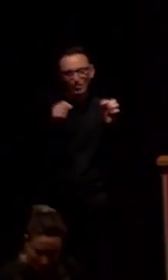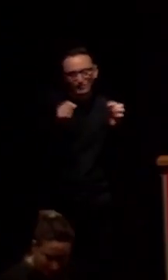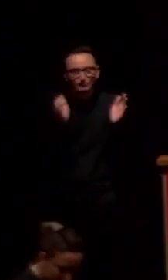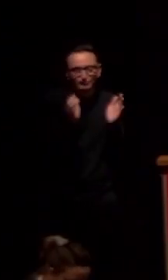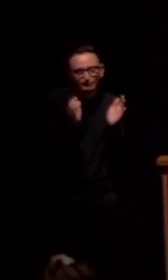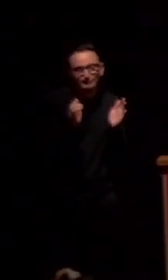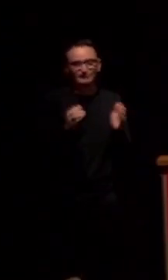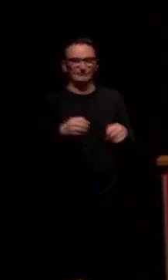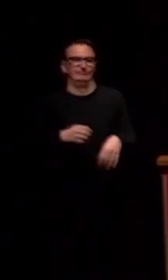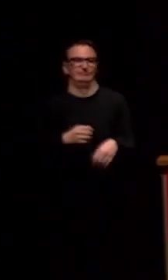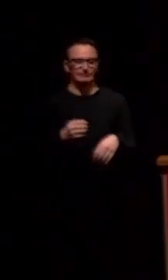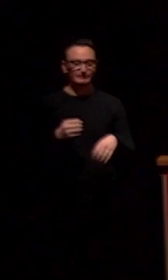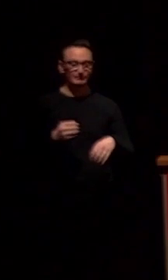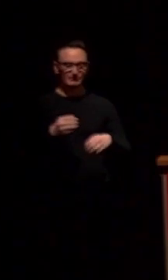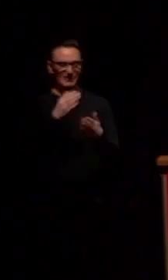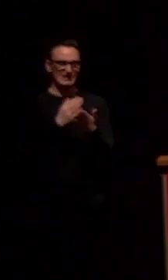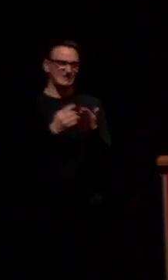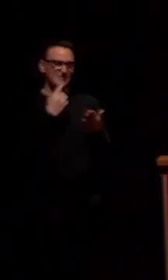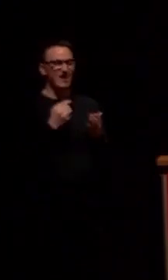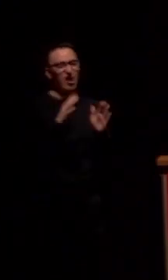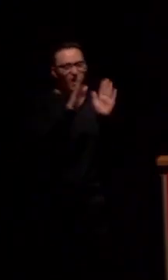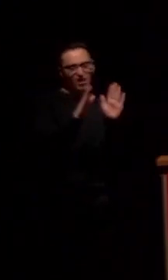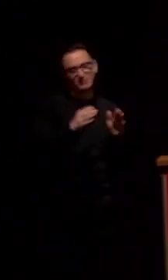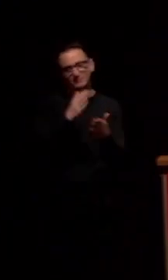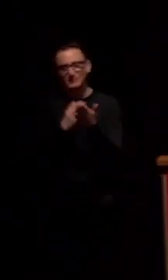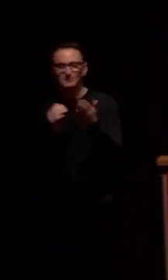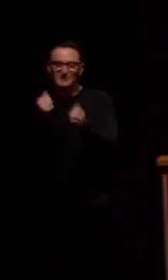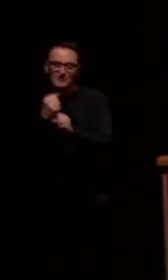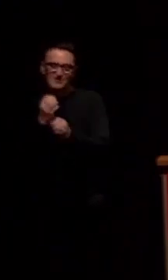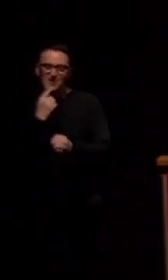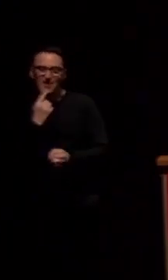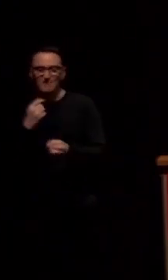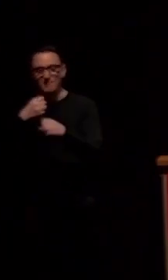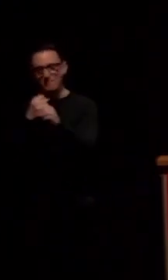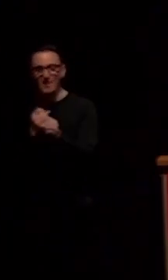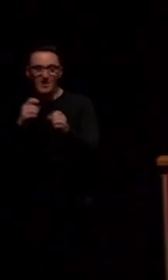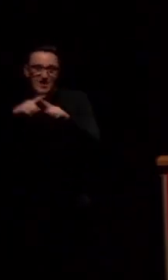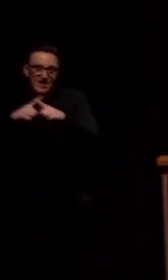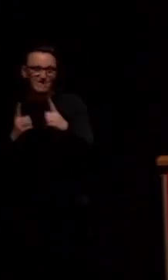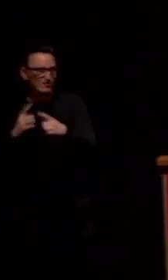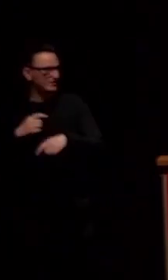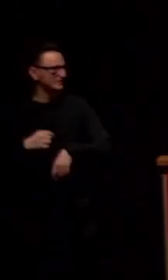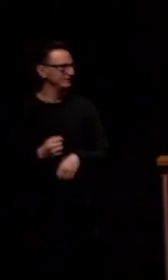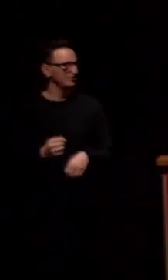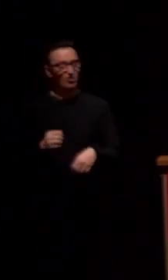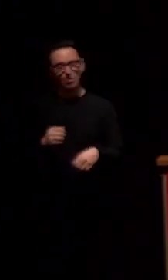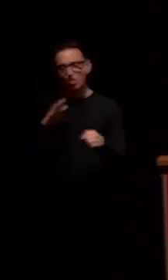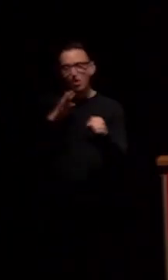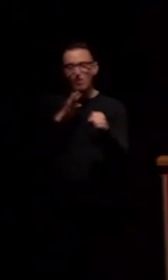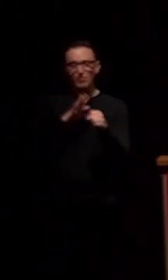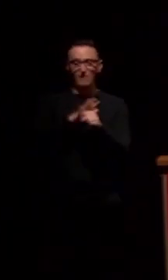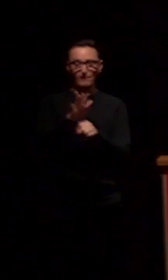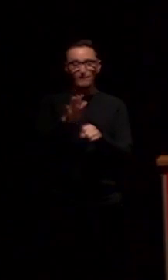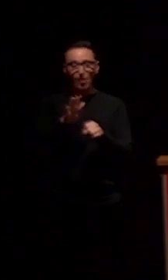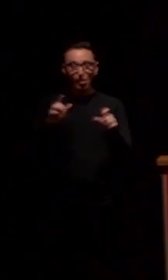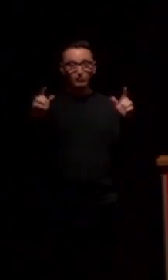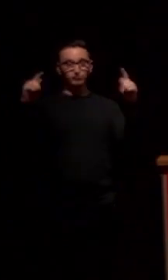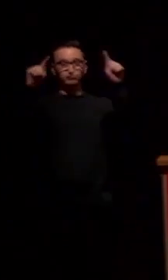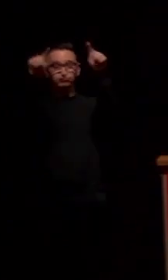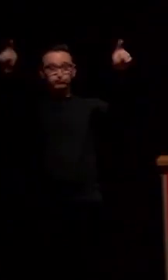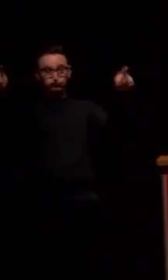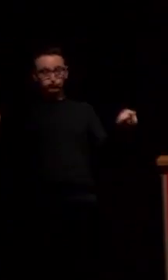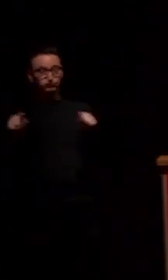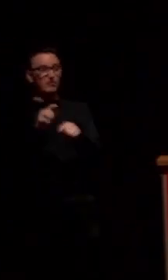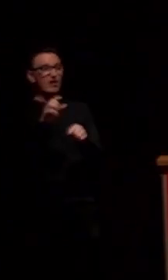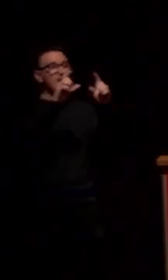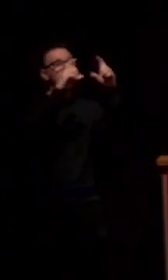says you make a difference. And staff give them to each other. And so the whole card, the whole bulletin board fills up by the end of the